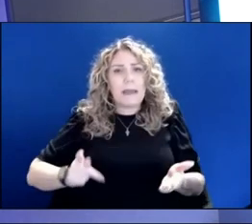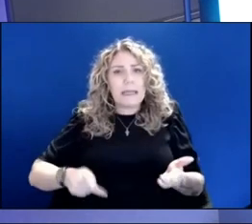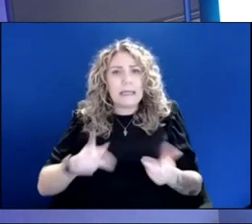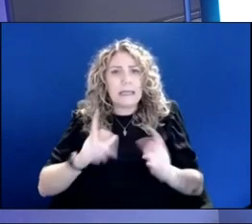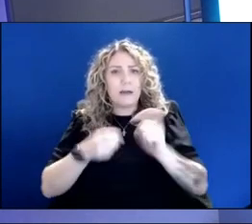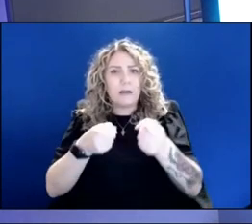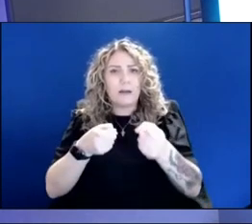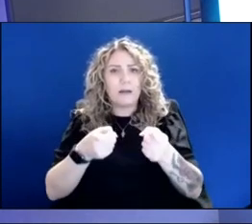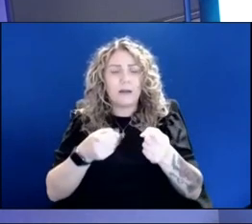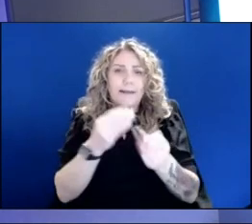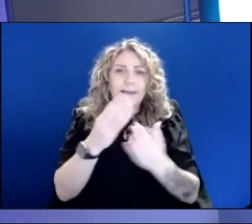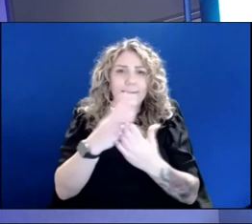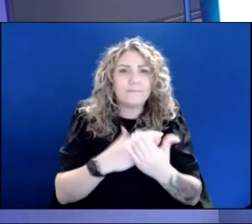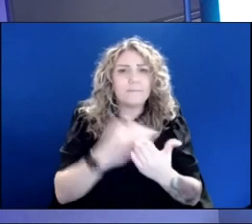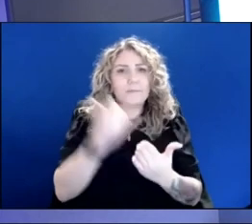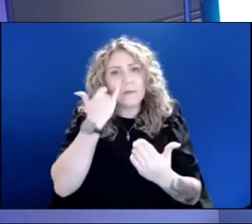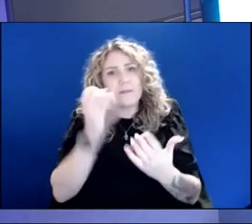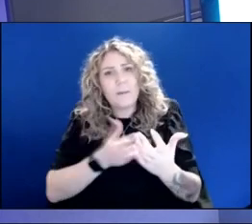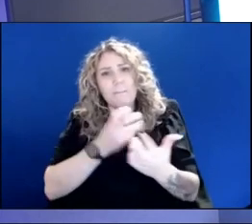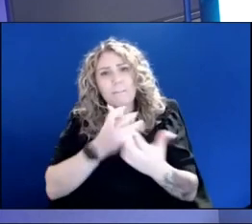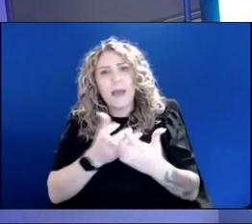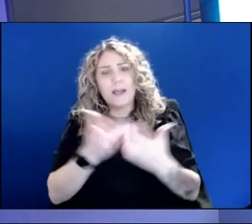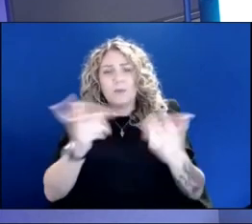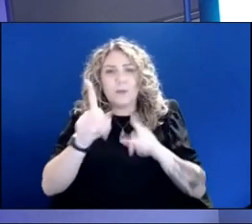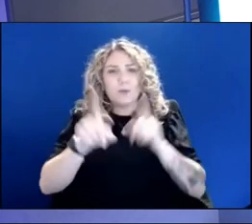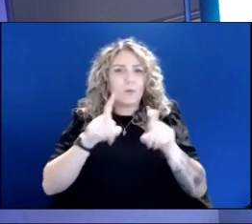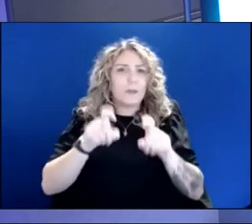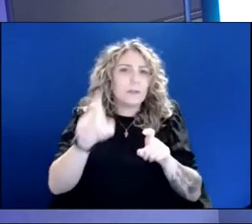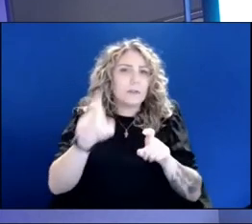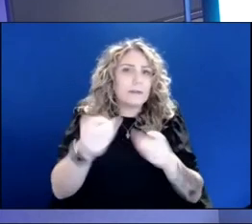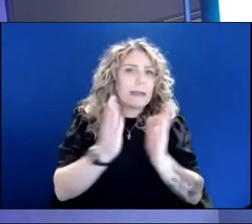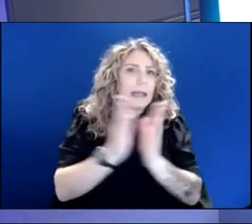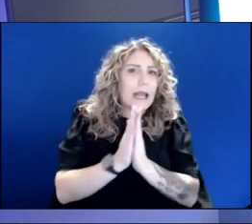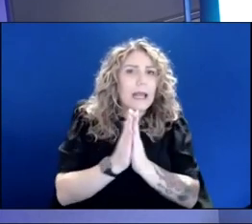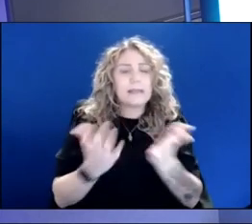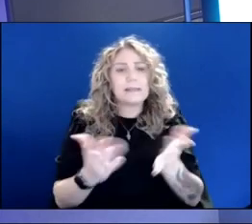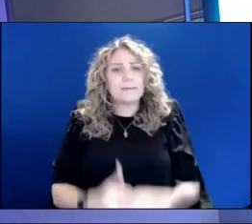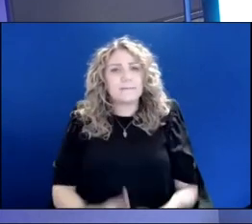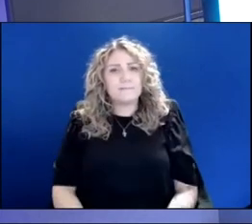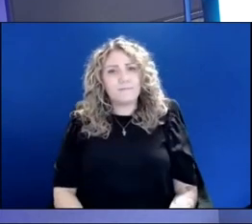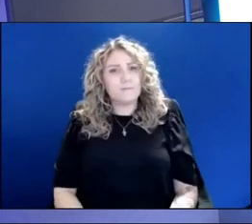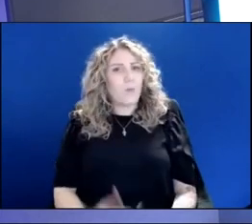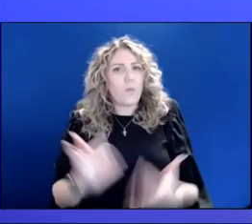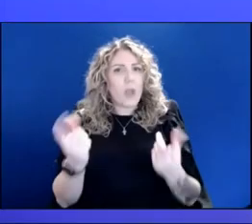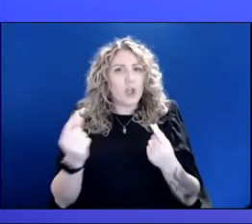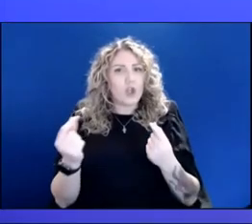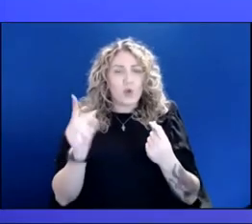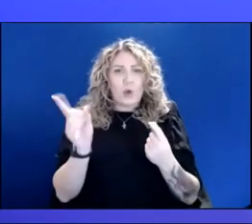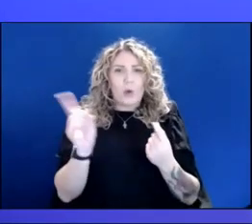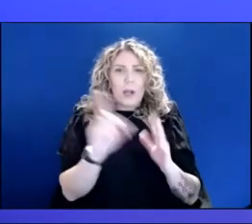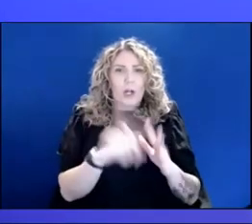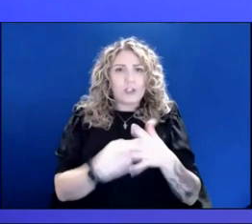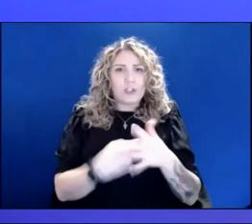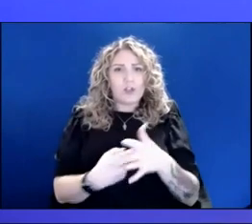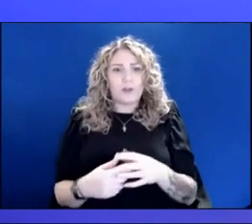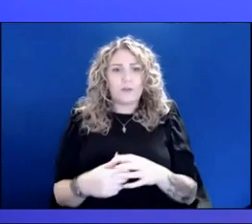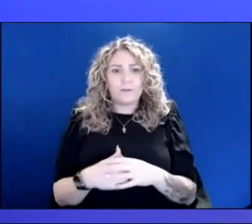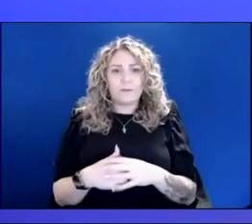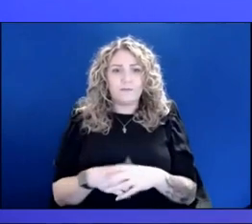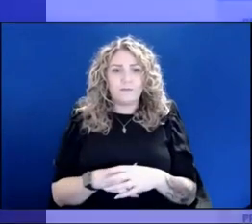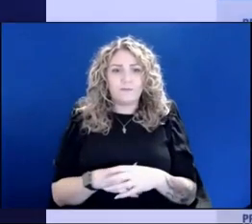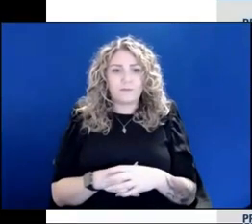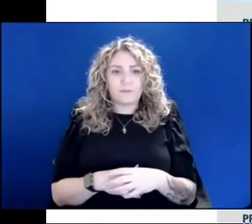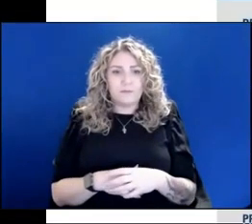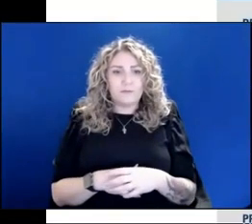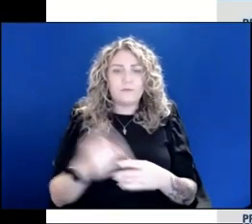list to see if they're a match, what kind of questions should they ask themselves? What do they need to do? Where do they start? We have a website you